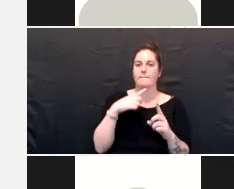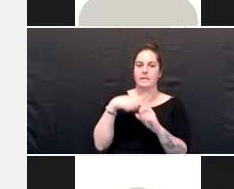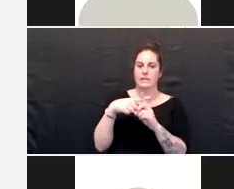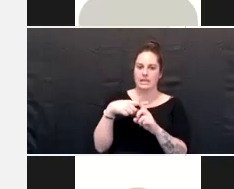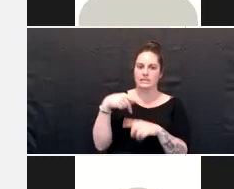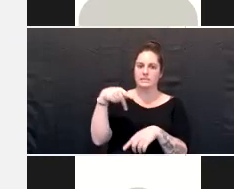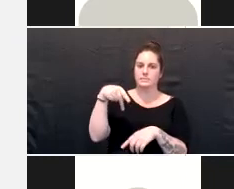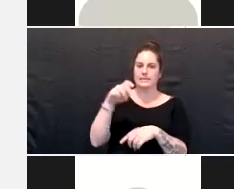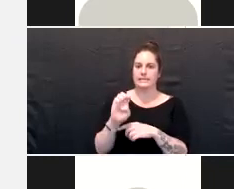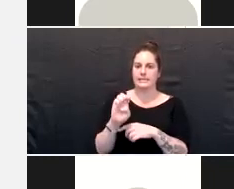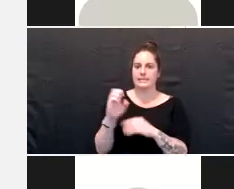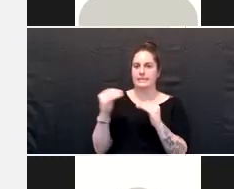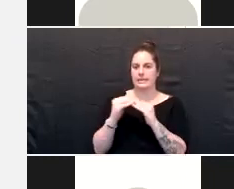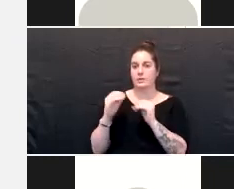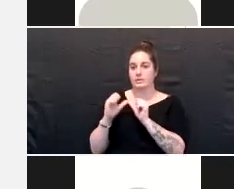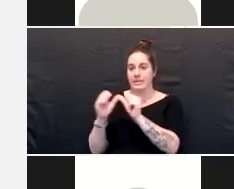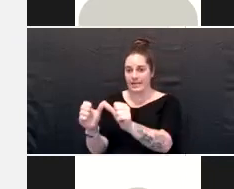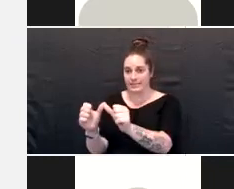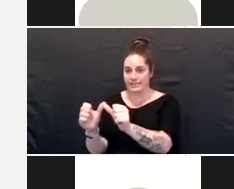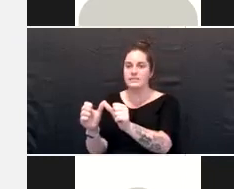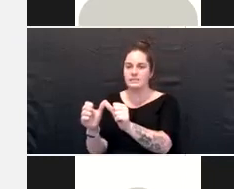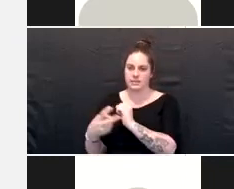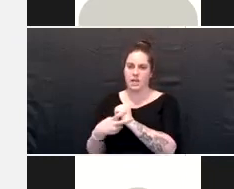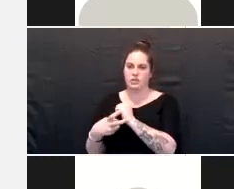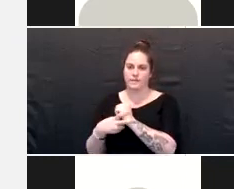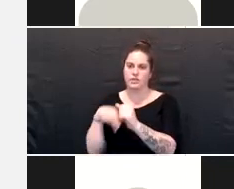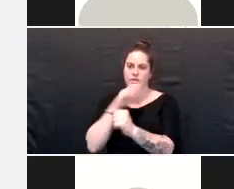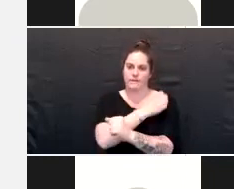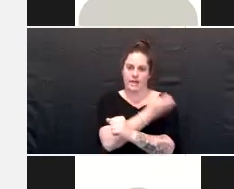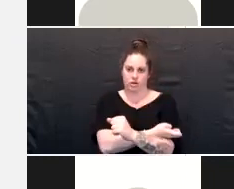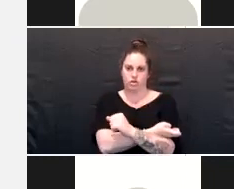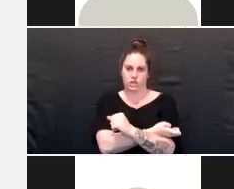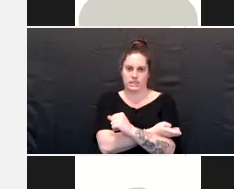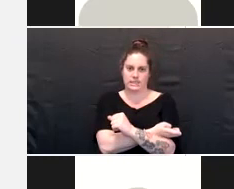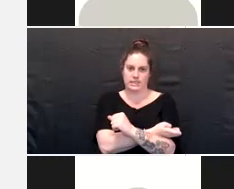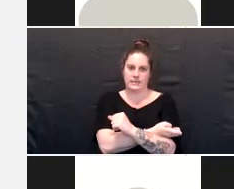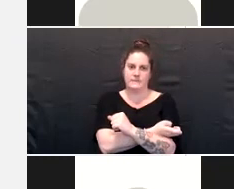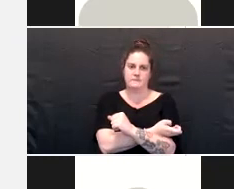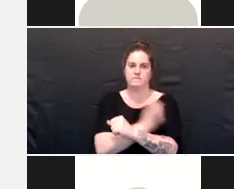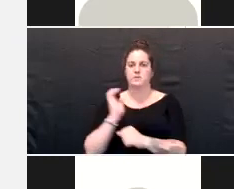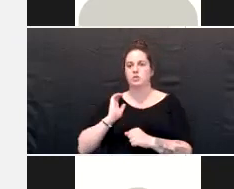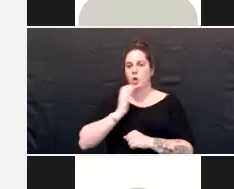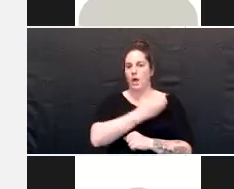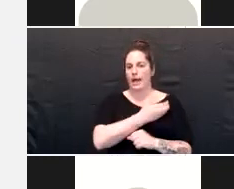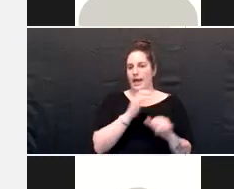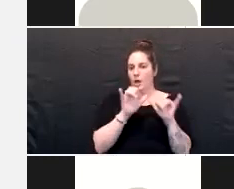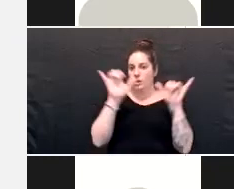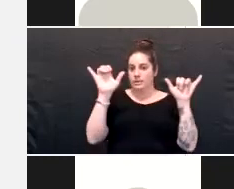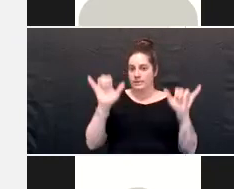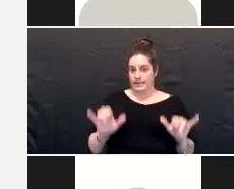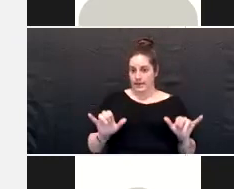energy. All right? And so when we look at our system, because